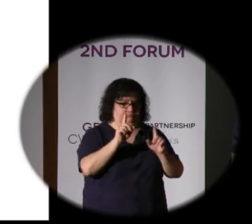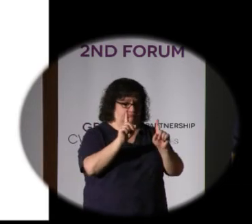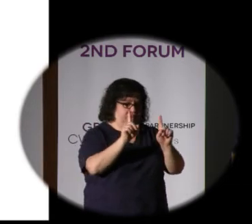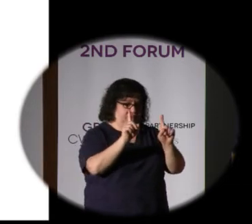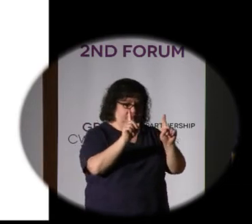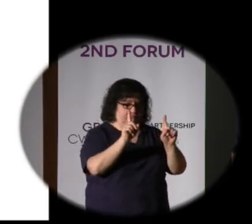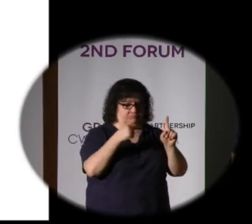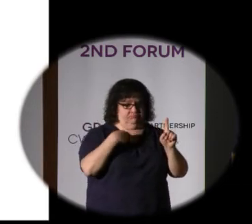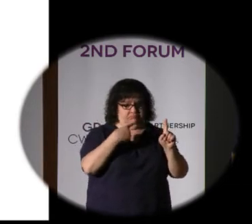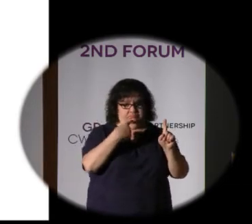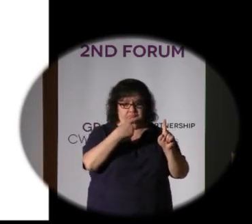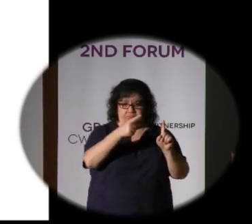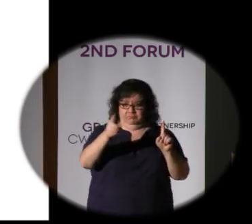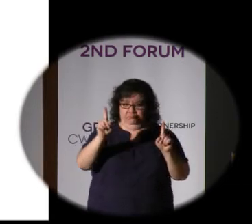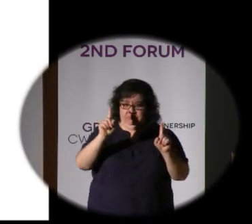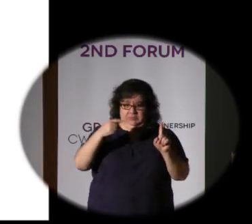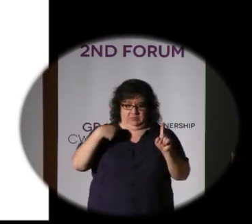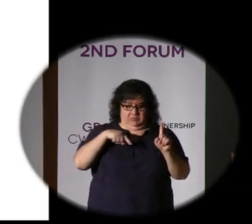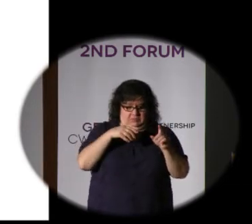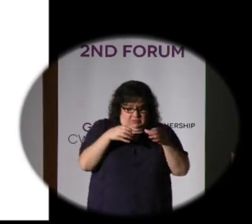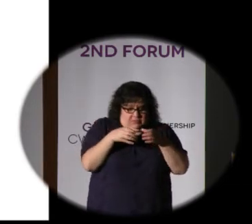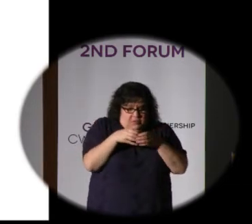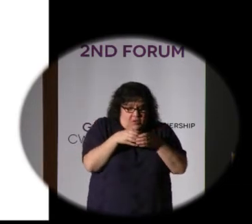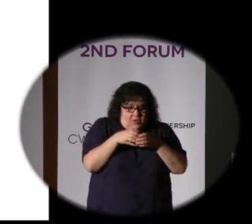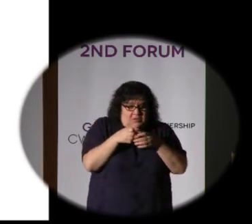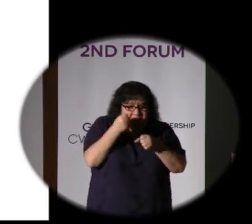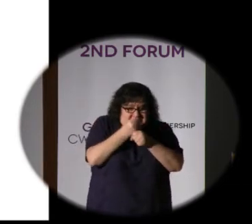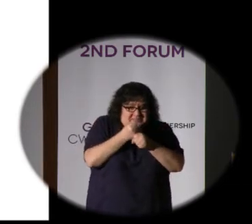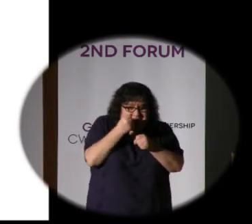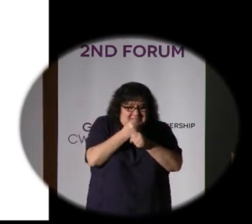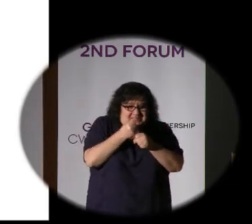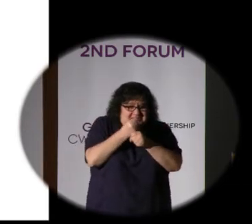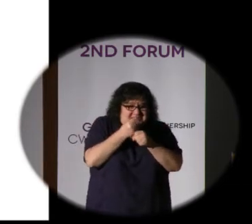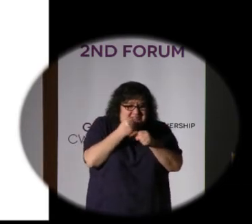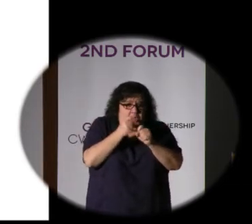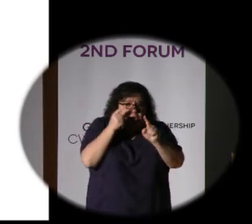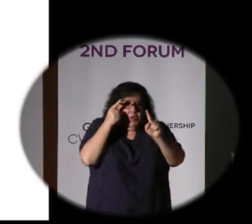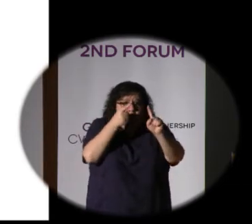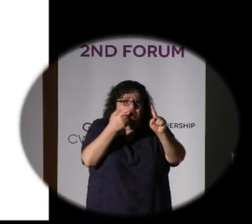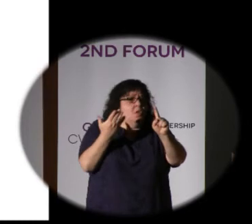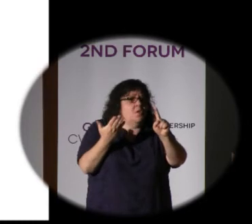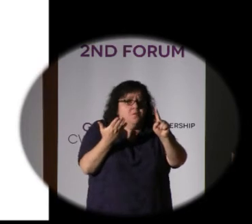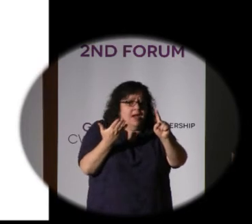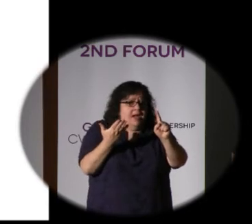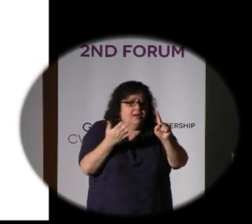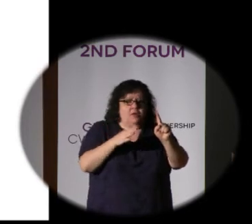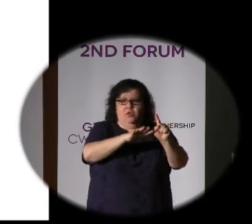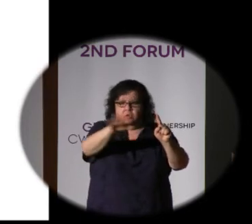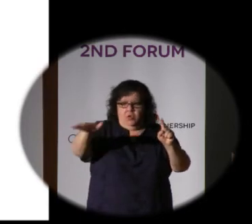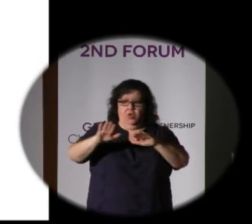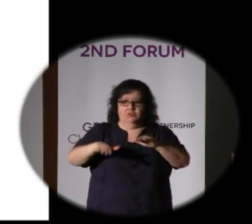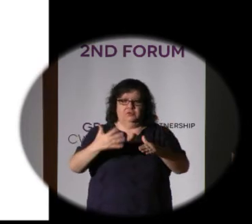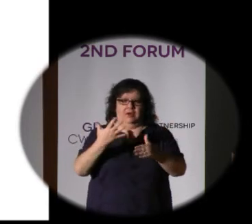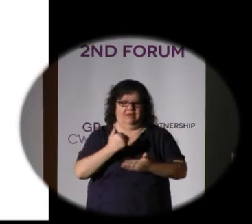assistive technology. And with that argument, Rosangela and her team really allowed us to function and operate. So